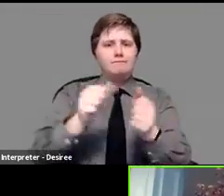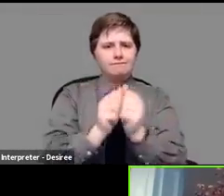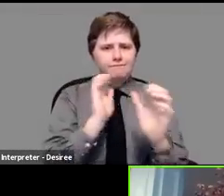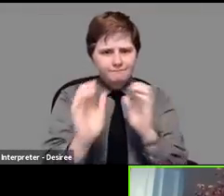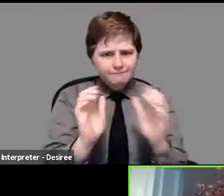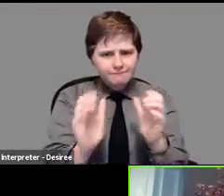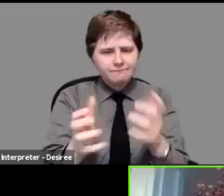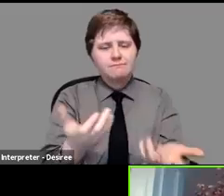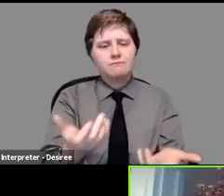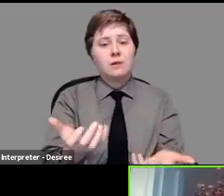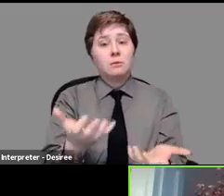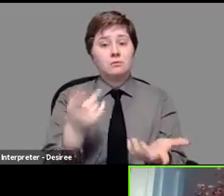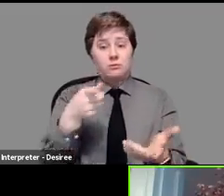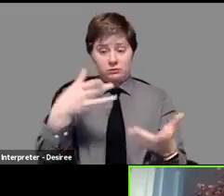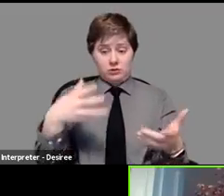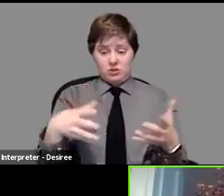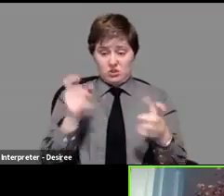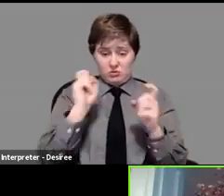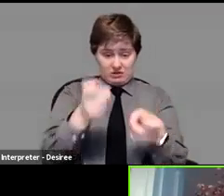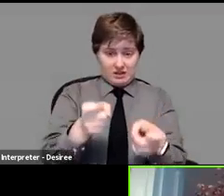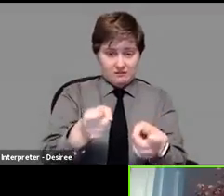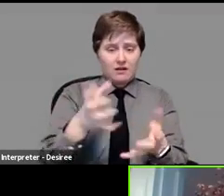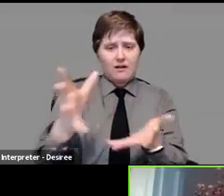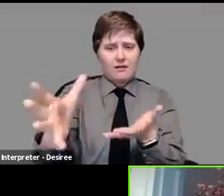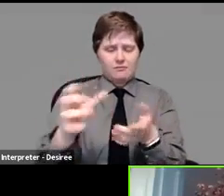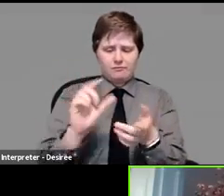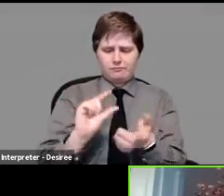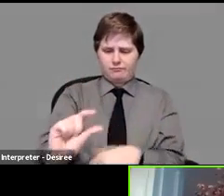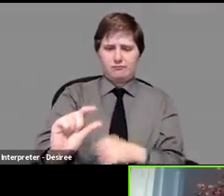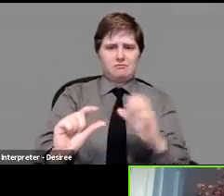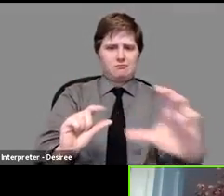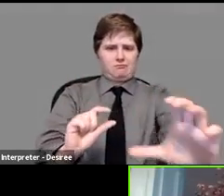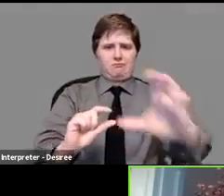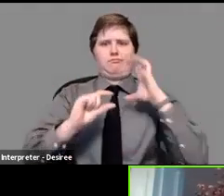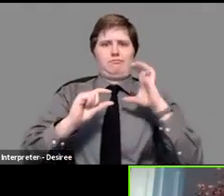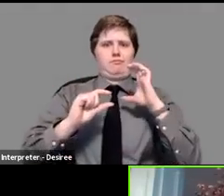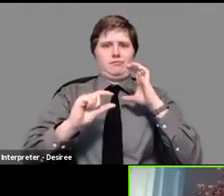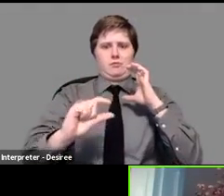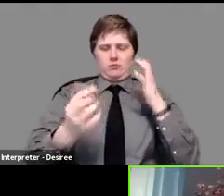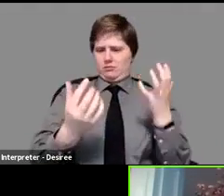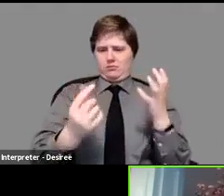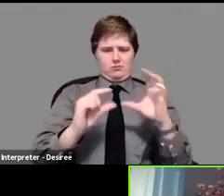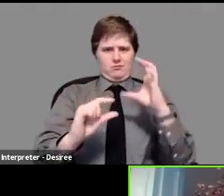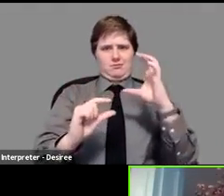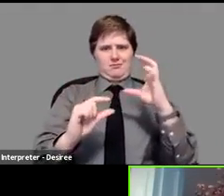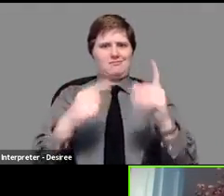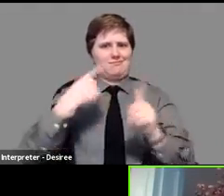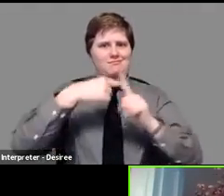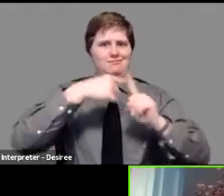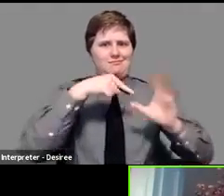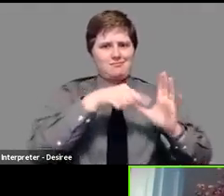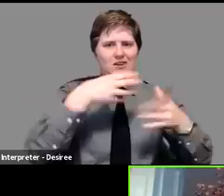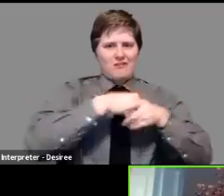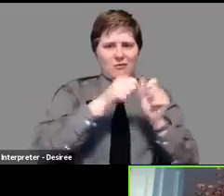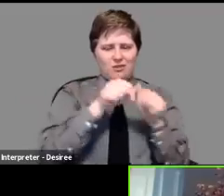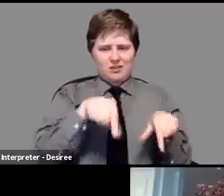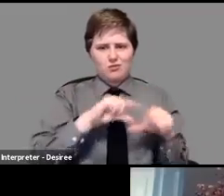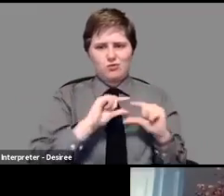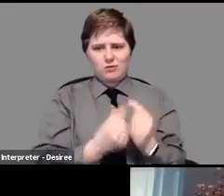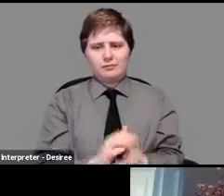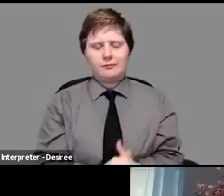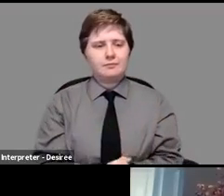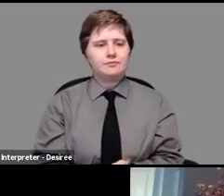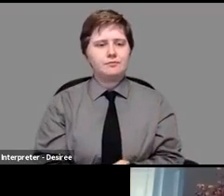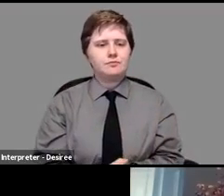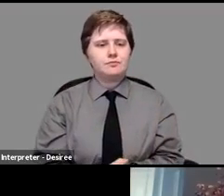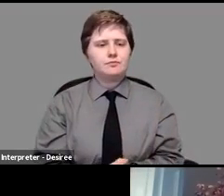because what you put in, you will get so much more out of it just by being a part of this group. So, Craig, I'd